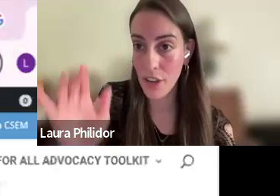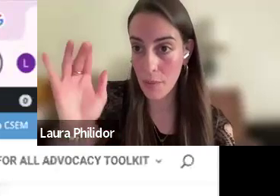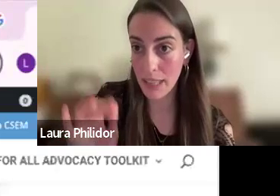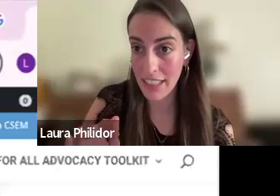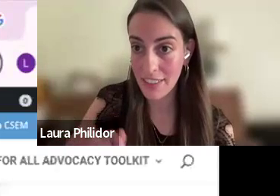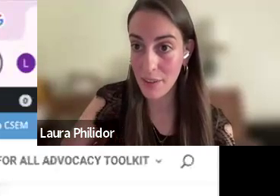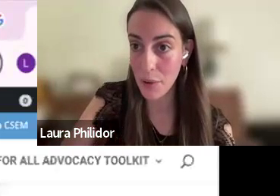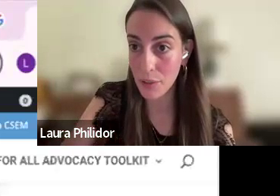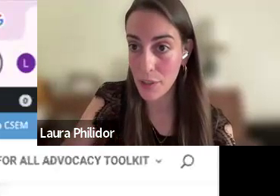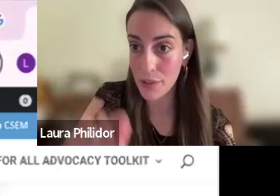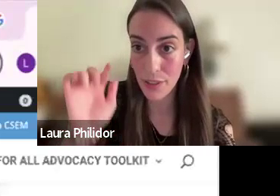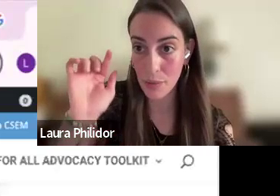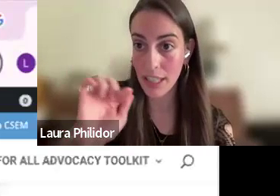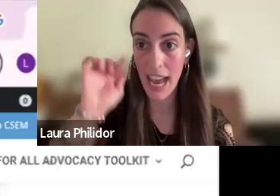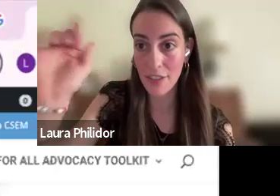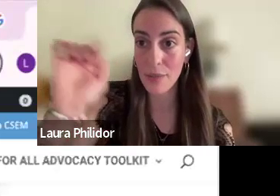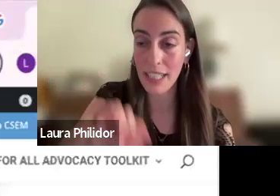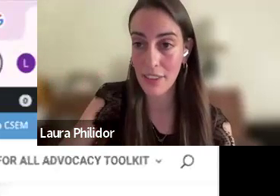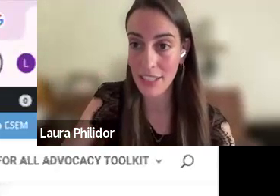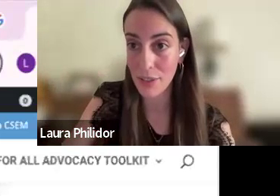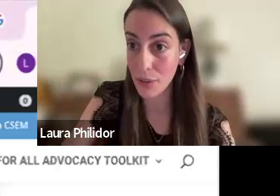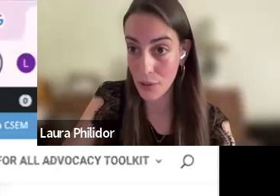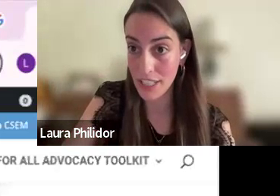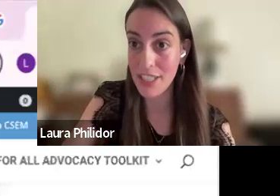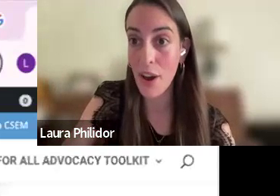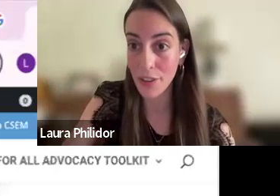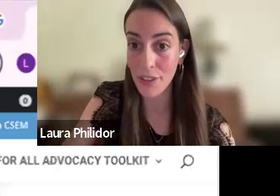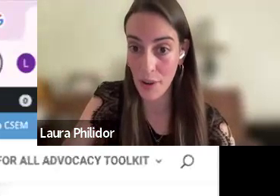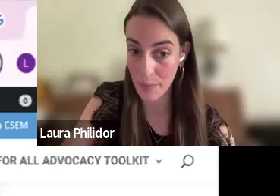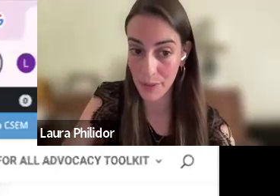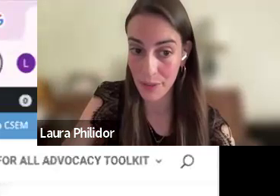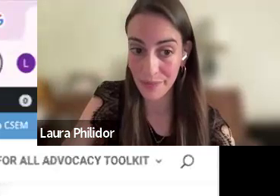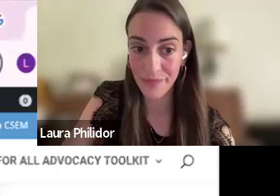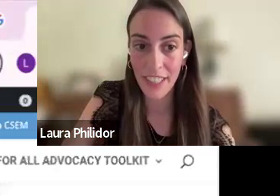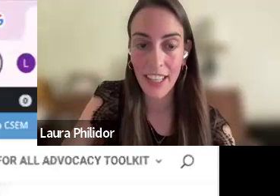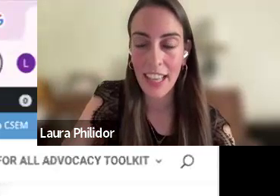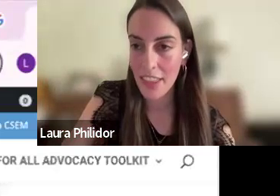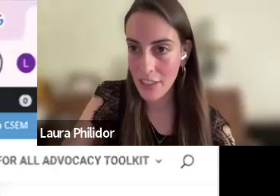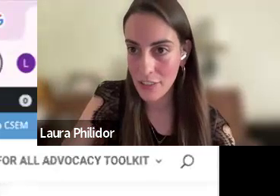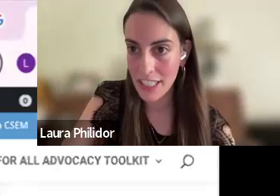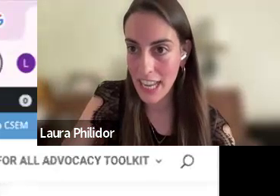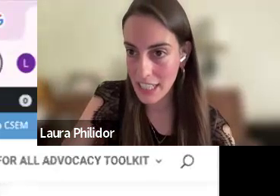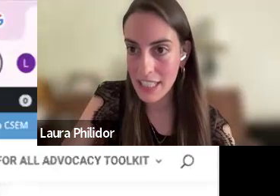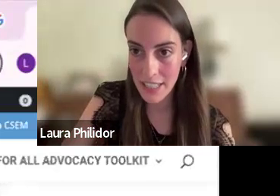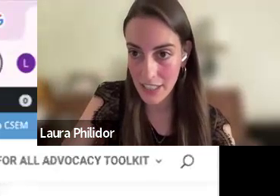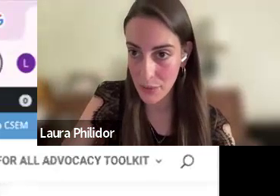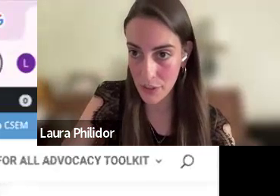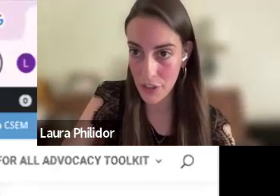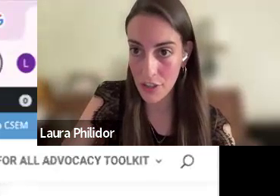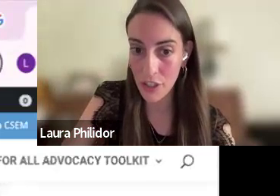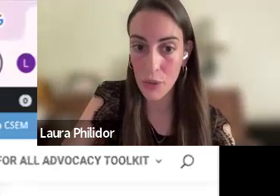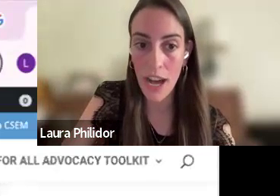So when you complete the download, you will have directly the letter downloaded on your computer. And then if you need any